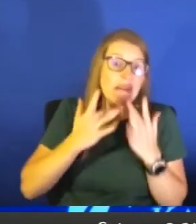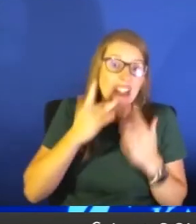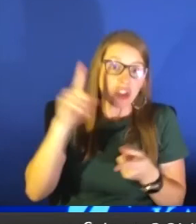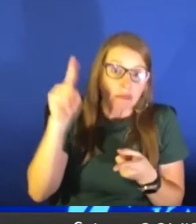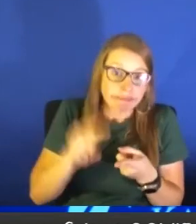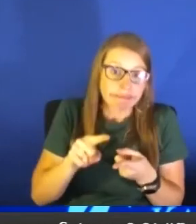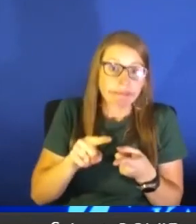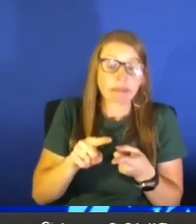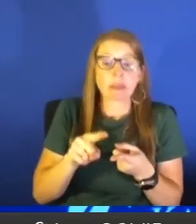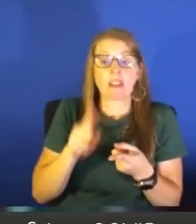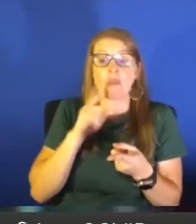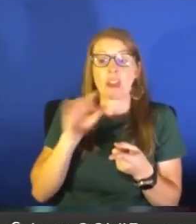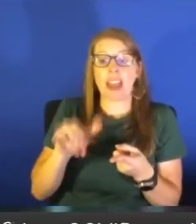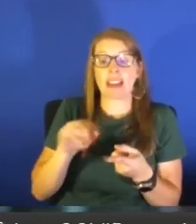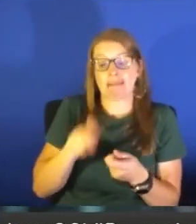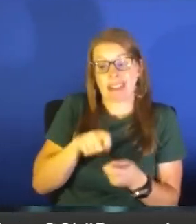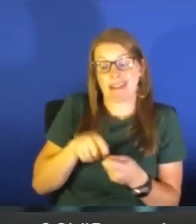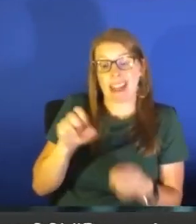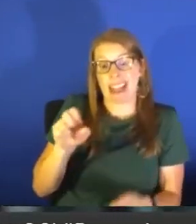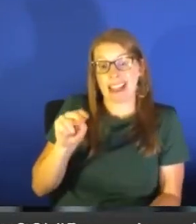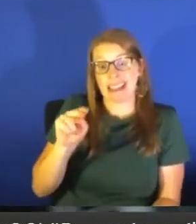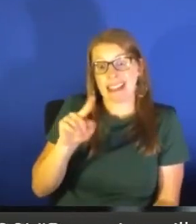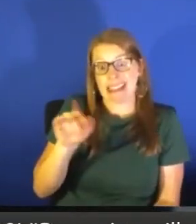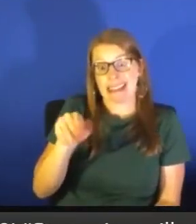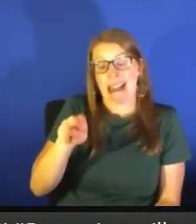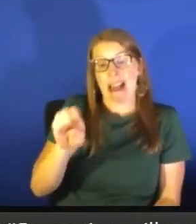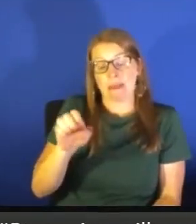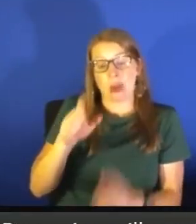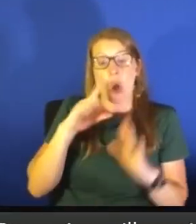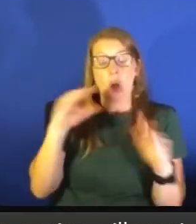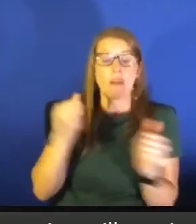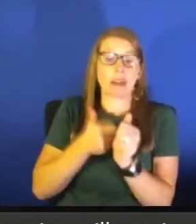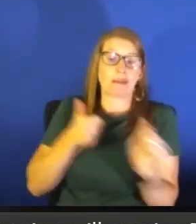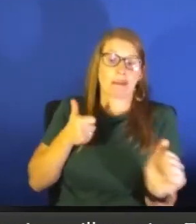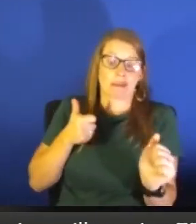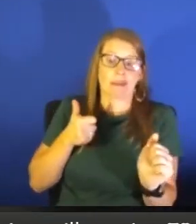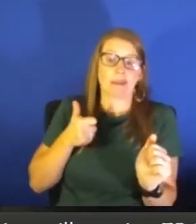particular enzyme to hopefully maybe prevent SIDS down the road.